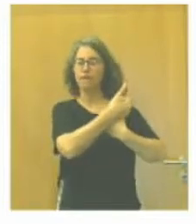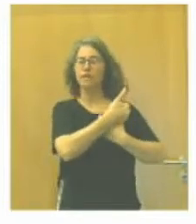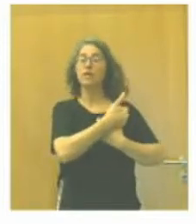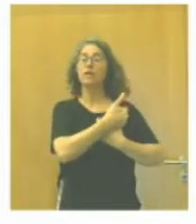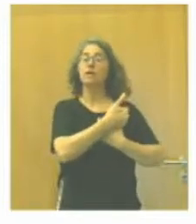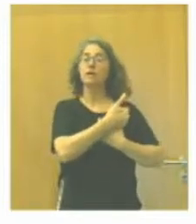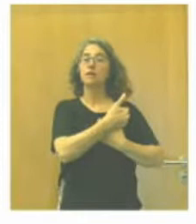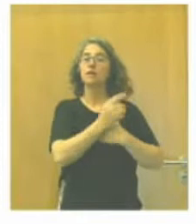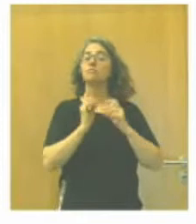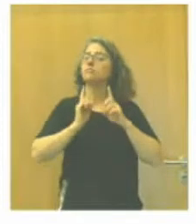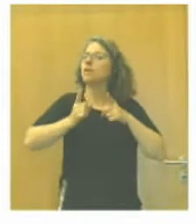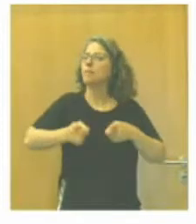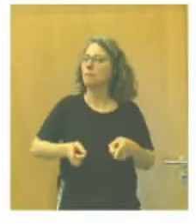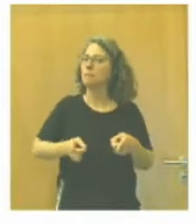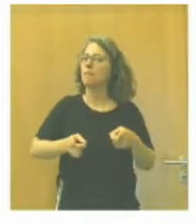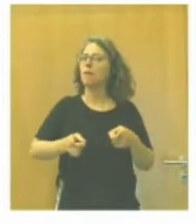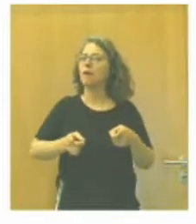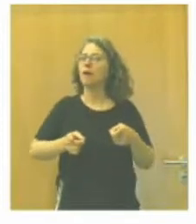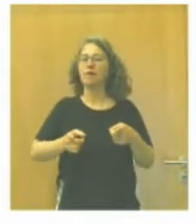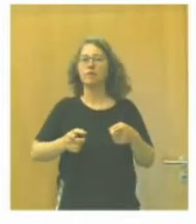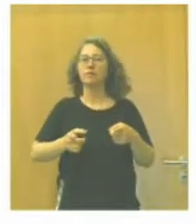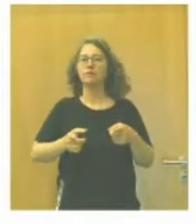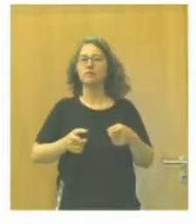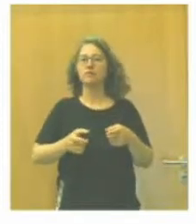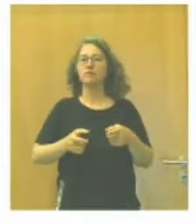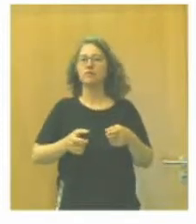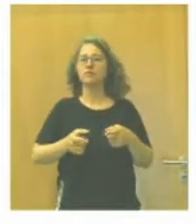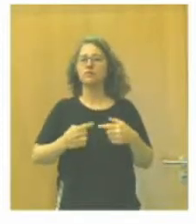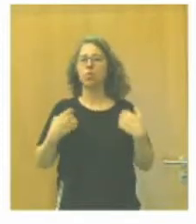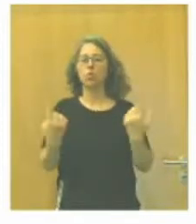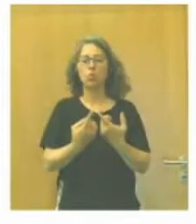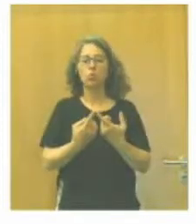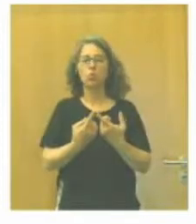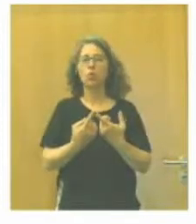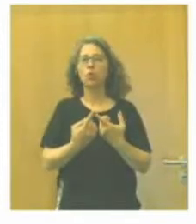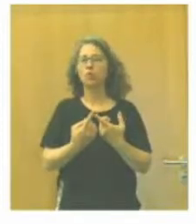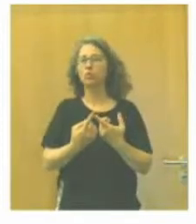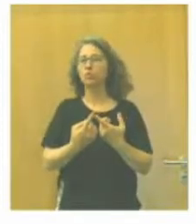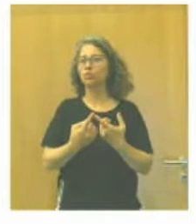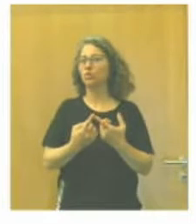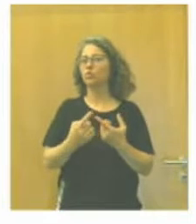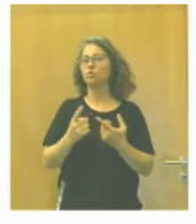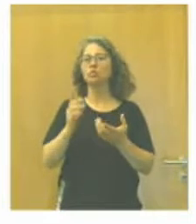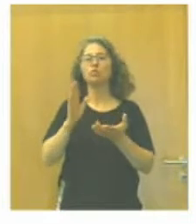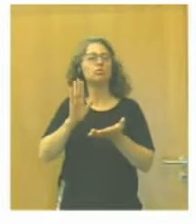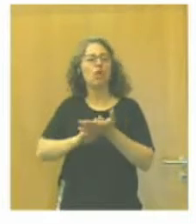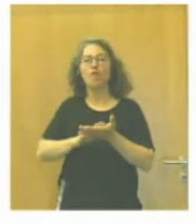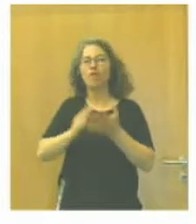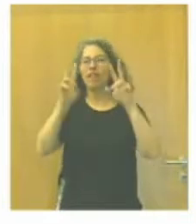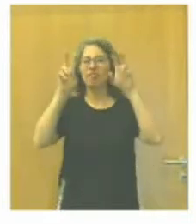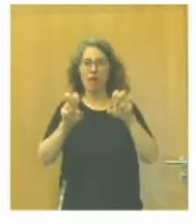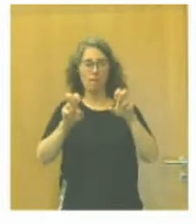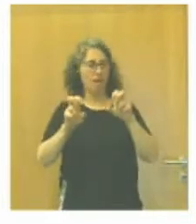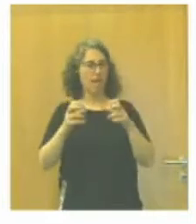team at RTI works on non-communicable diseases, and mental health is now joined